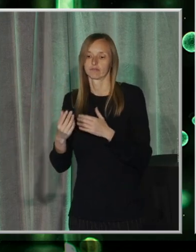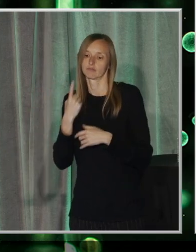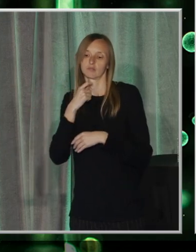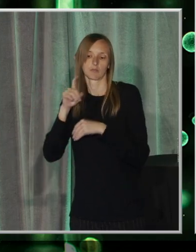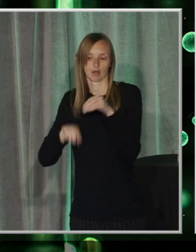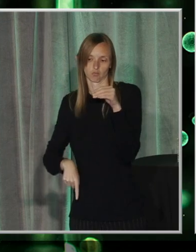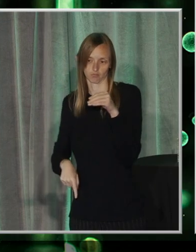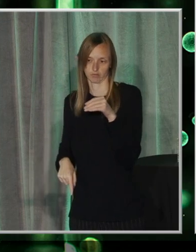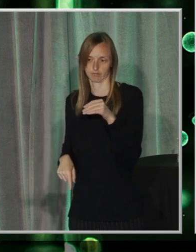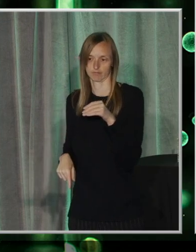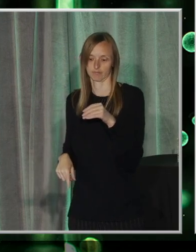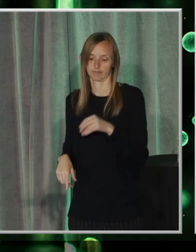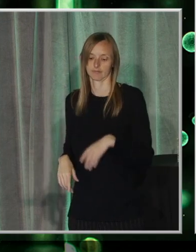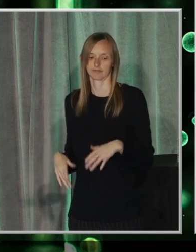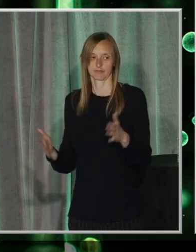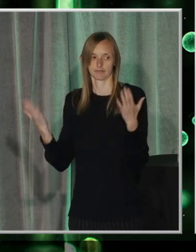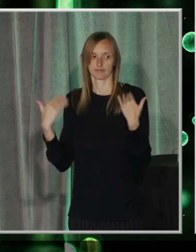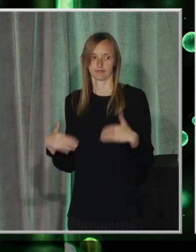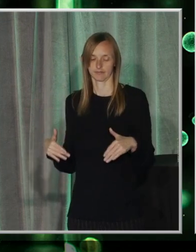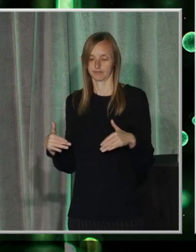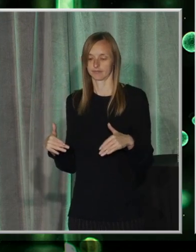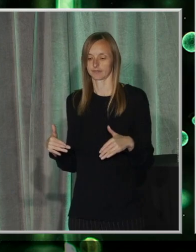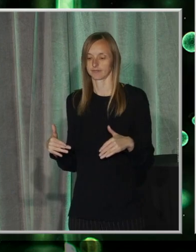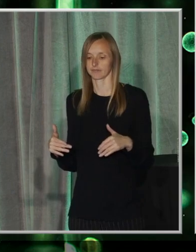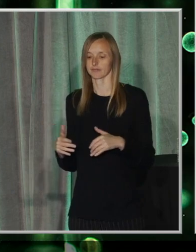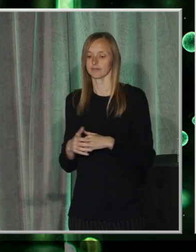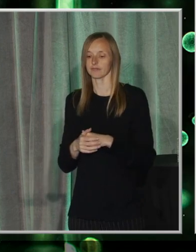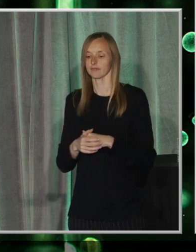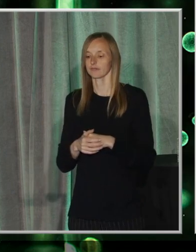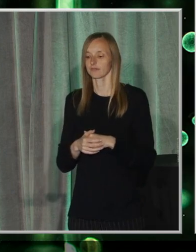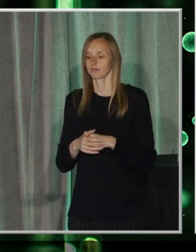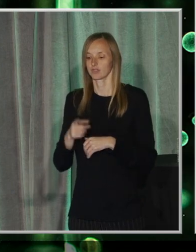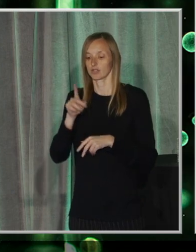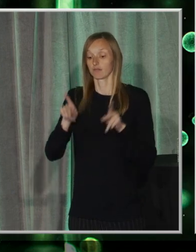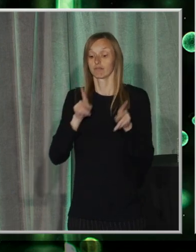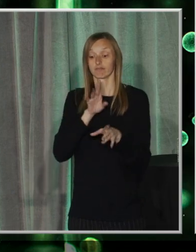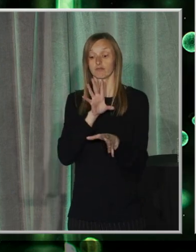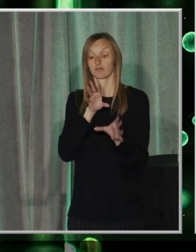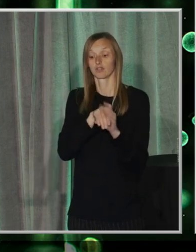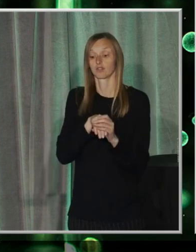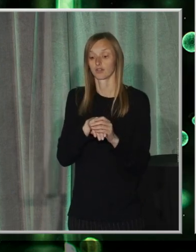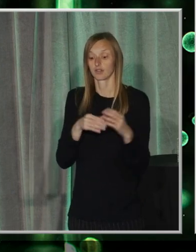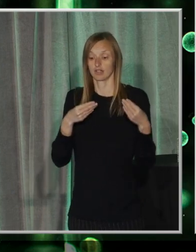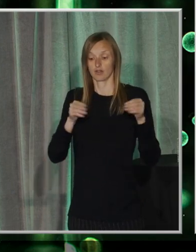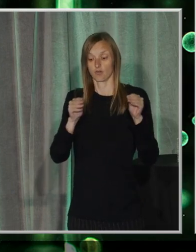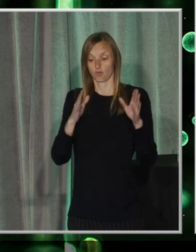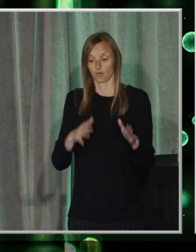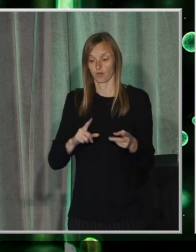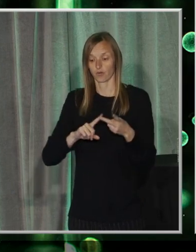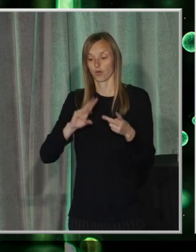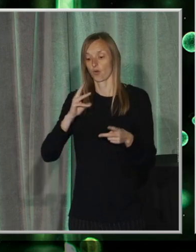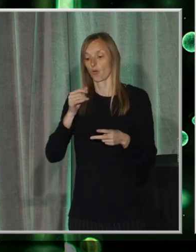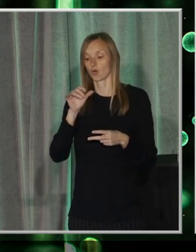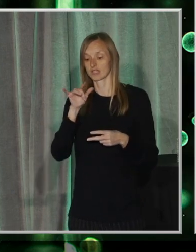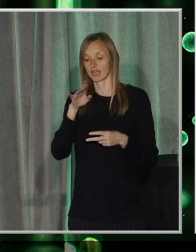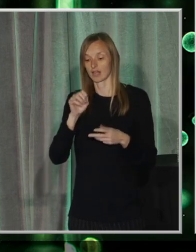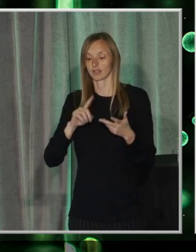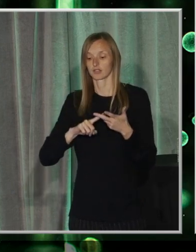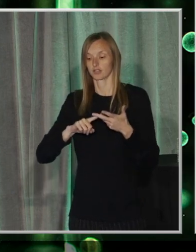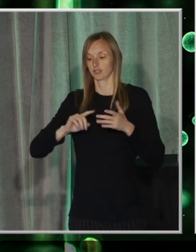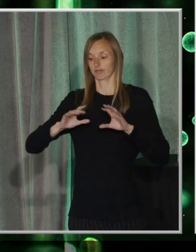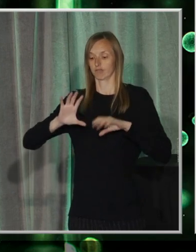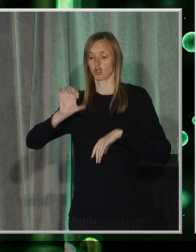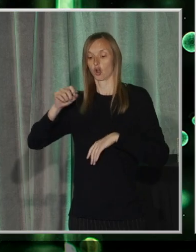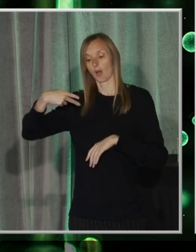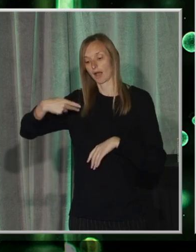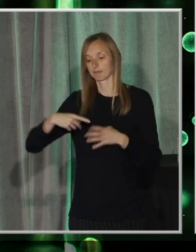tomato. Next, please. So okay, our stakeholders you have is retailers, wholesaler, cooperative, and